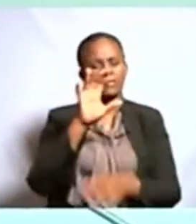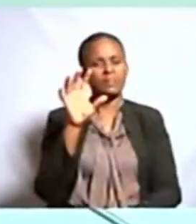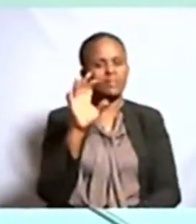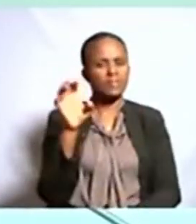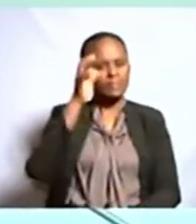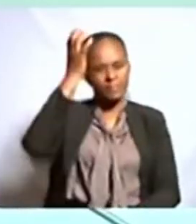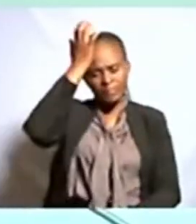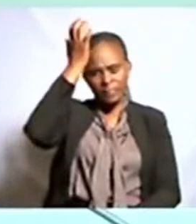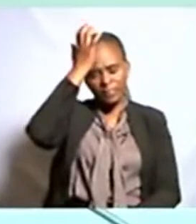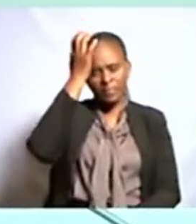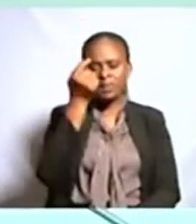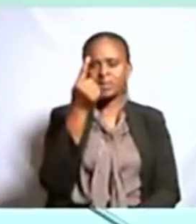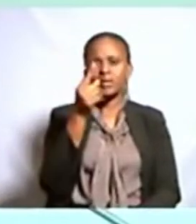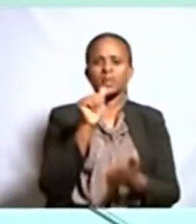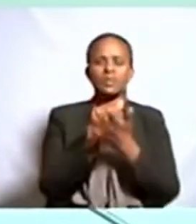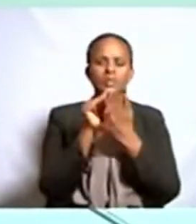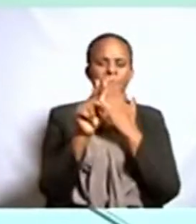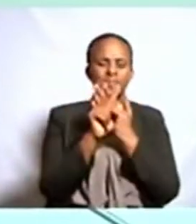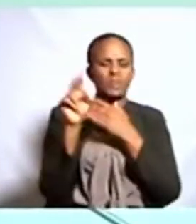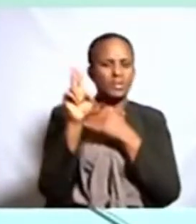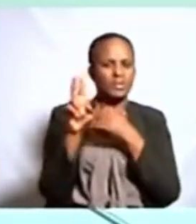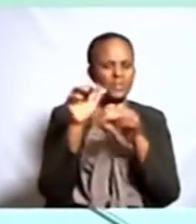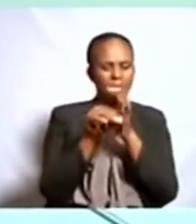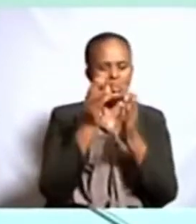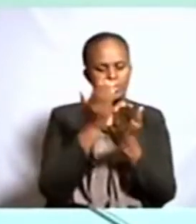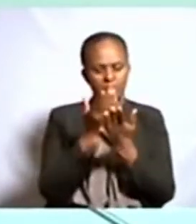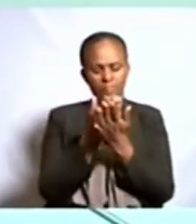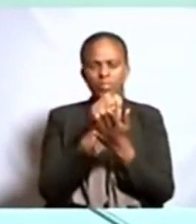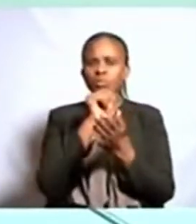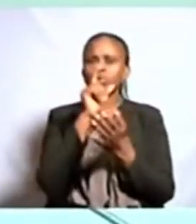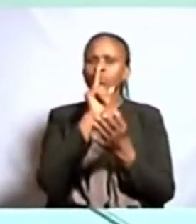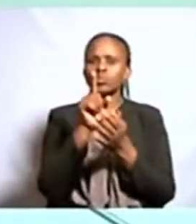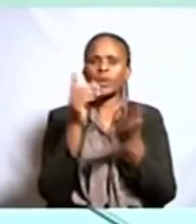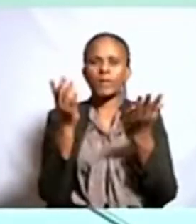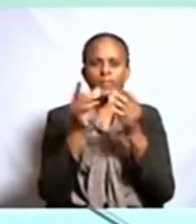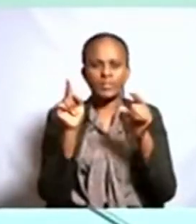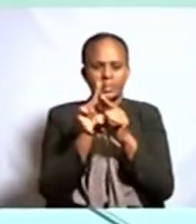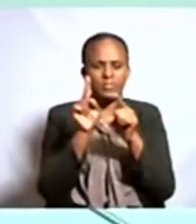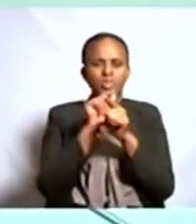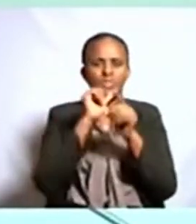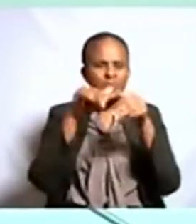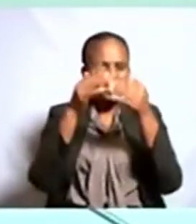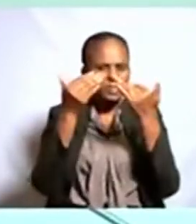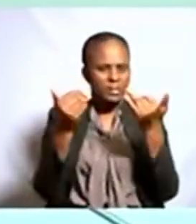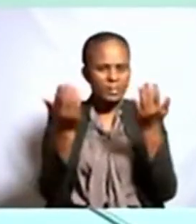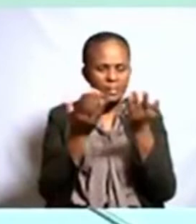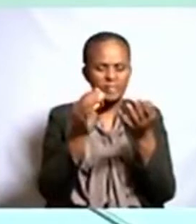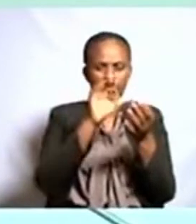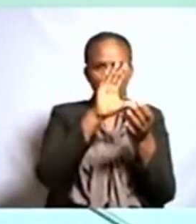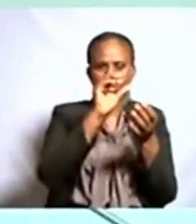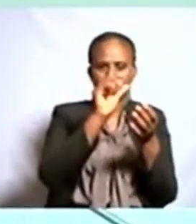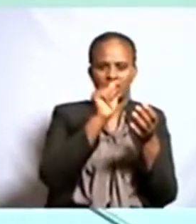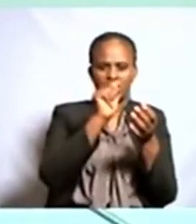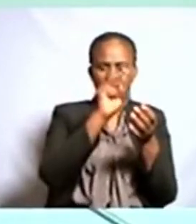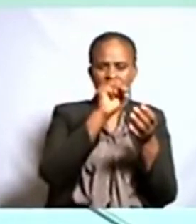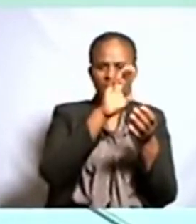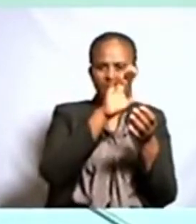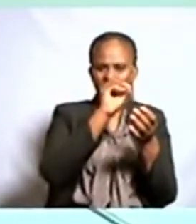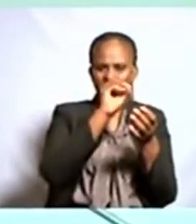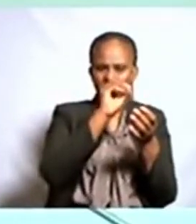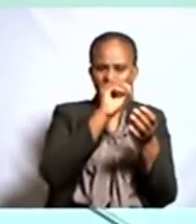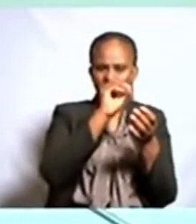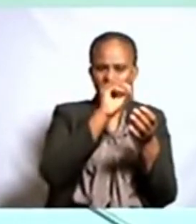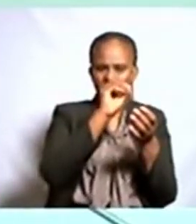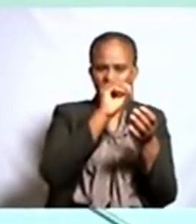197,500 dated 1st April 2021 used in the bid was not genuine and was not issued by Camco Equipment Zambia Limited.